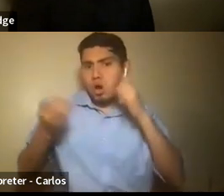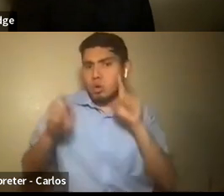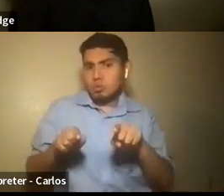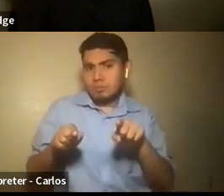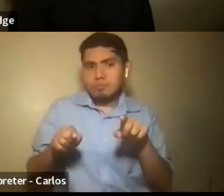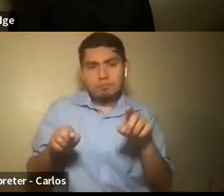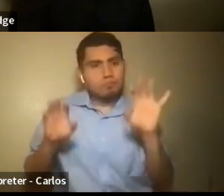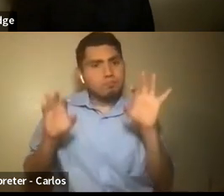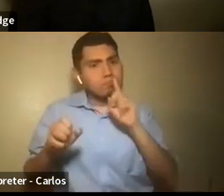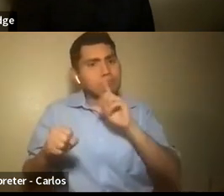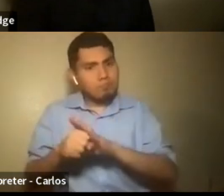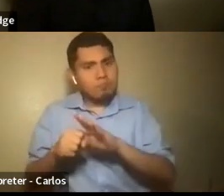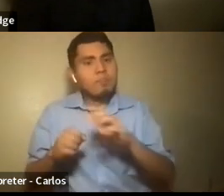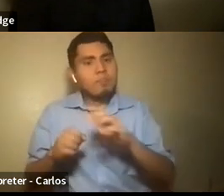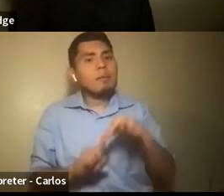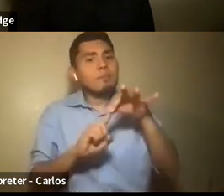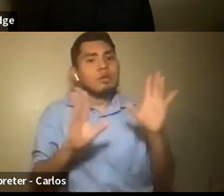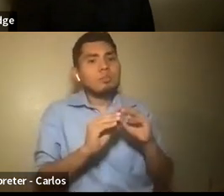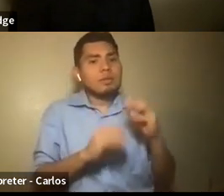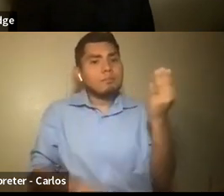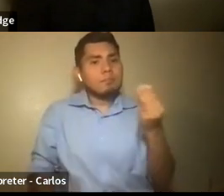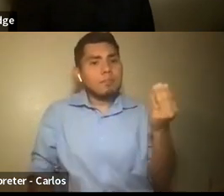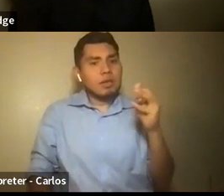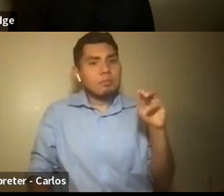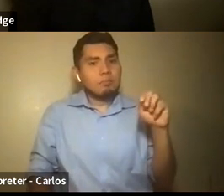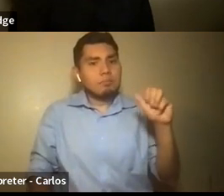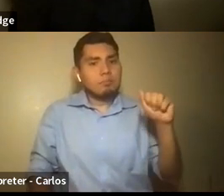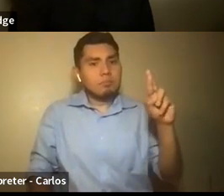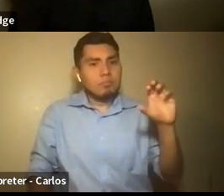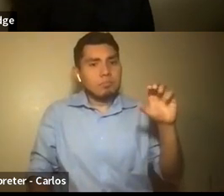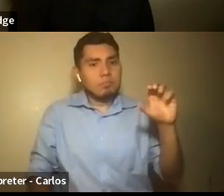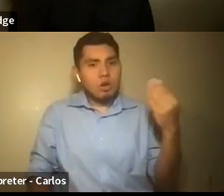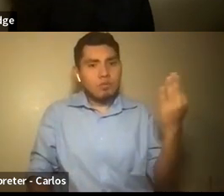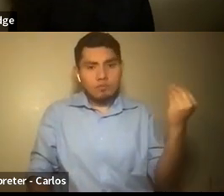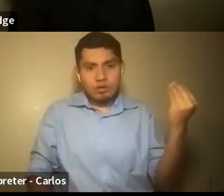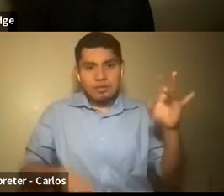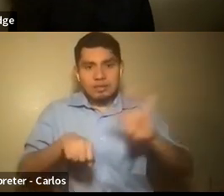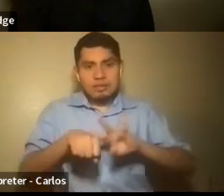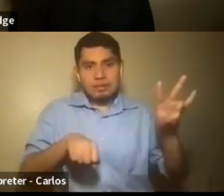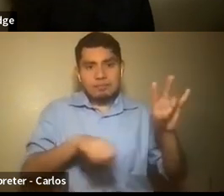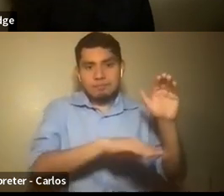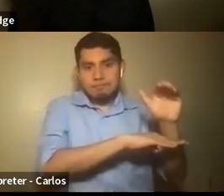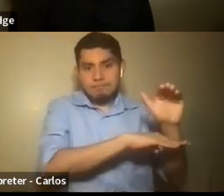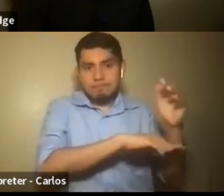Special meeting on Monday, March 14th at 7 o'clock. And